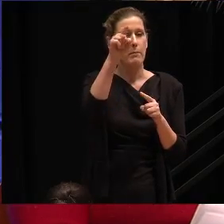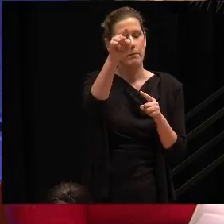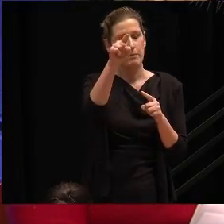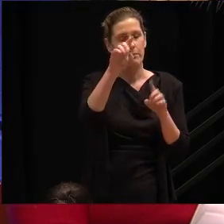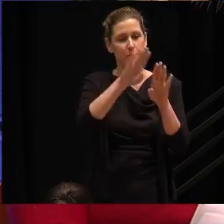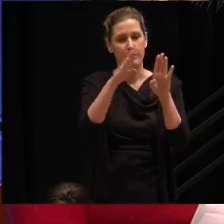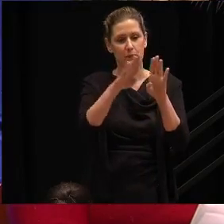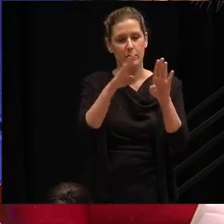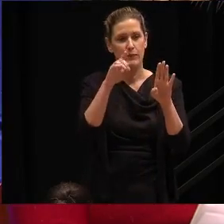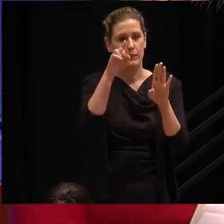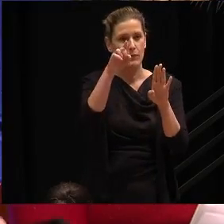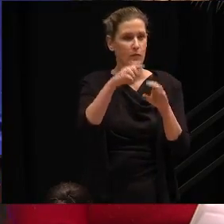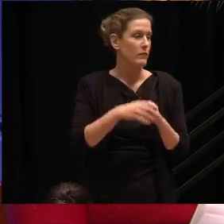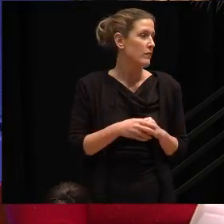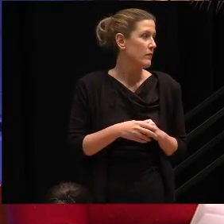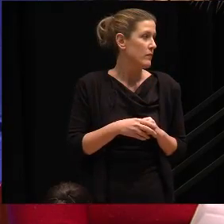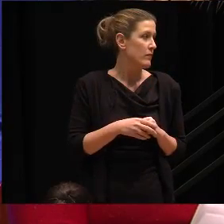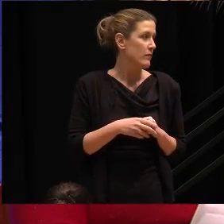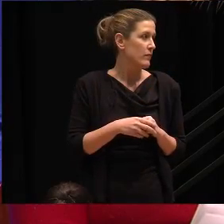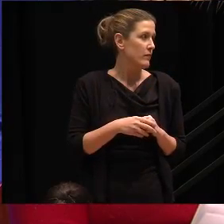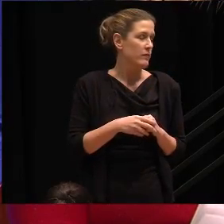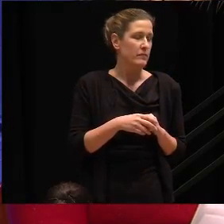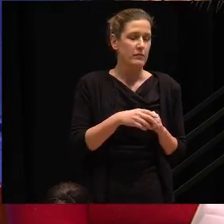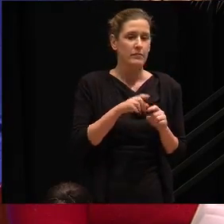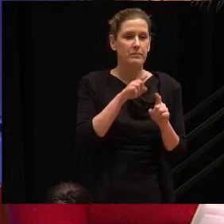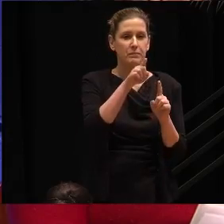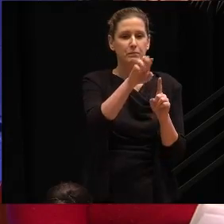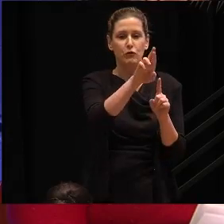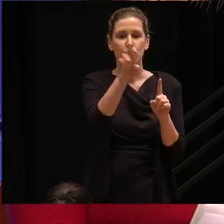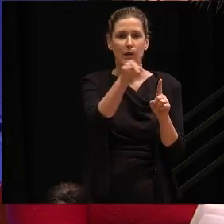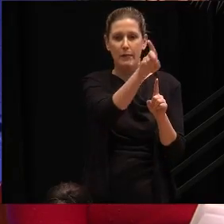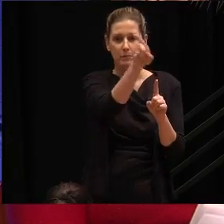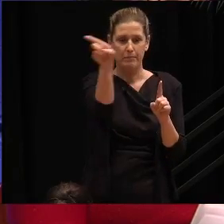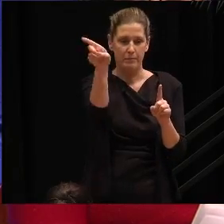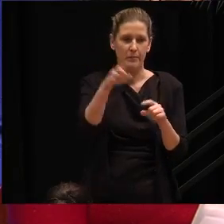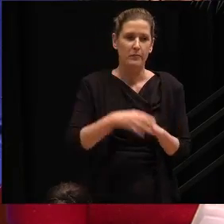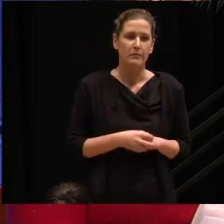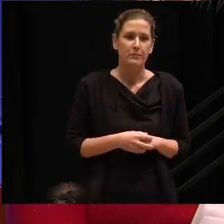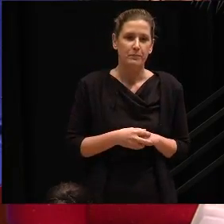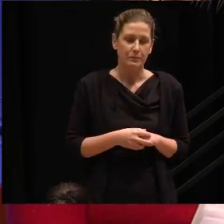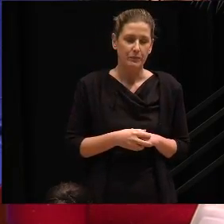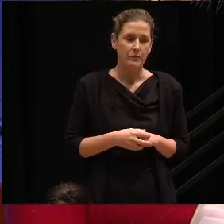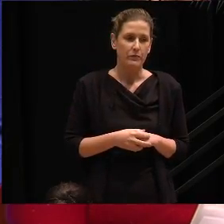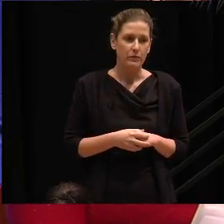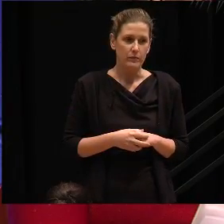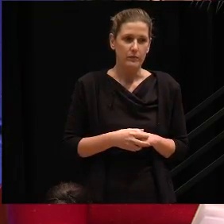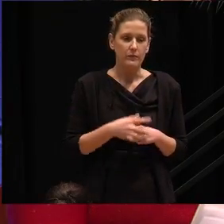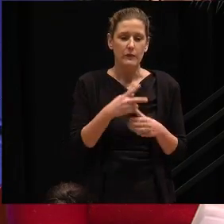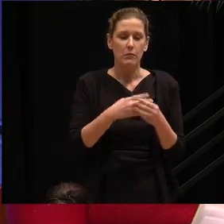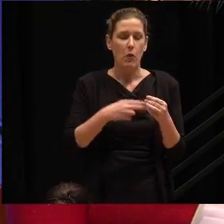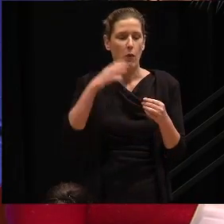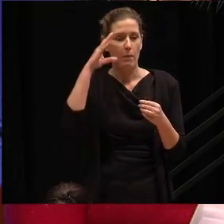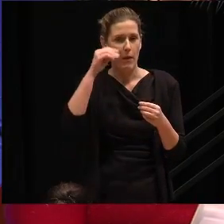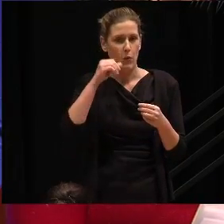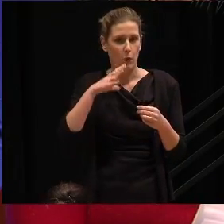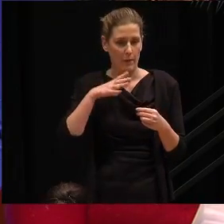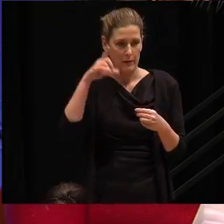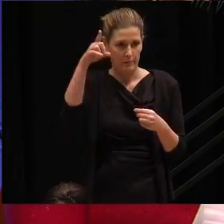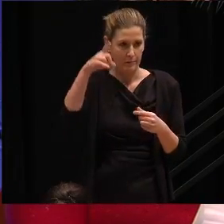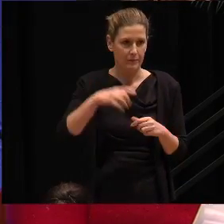door and down the corridor to the right of the glass room there, just across from the glass room, both a men's room and a women's